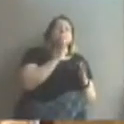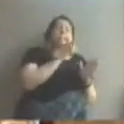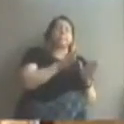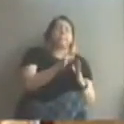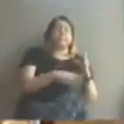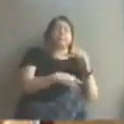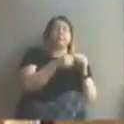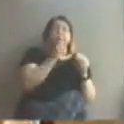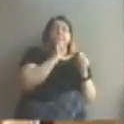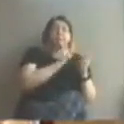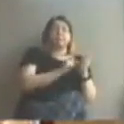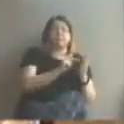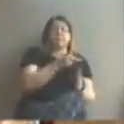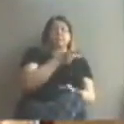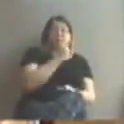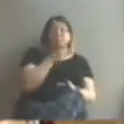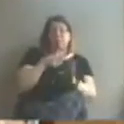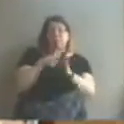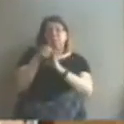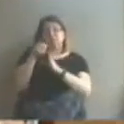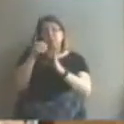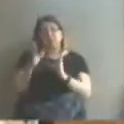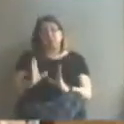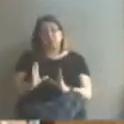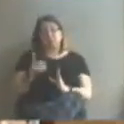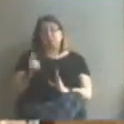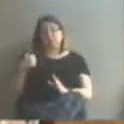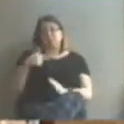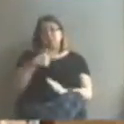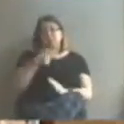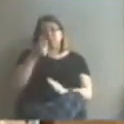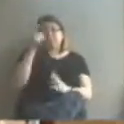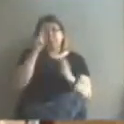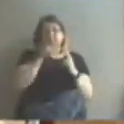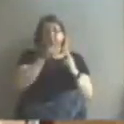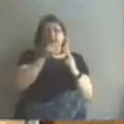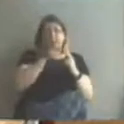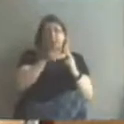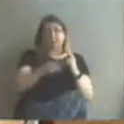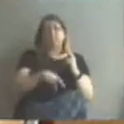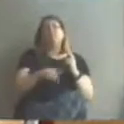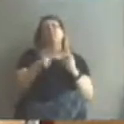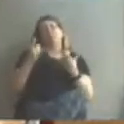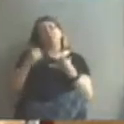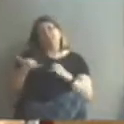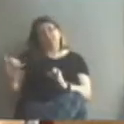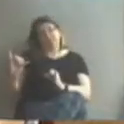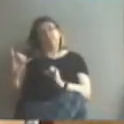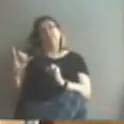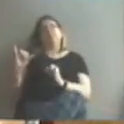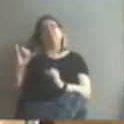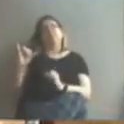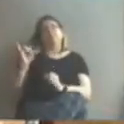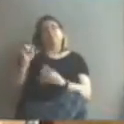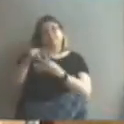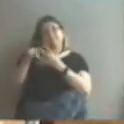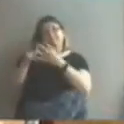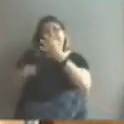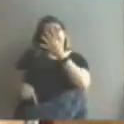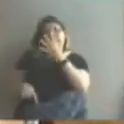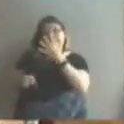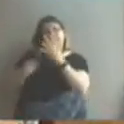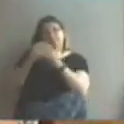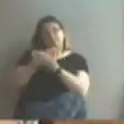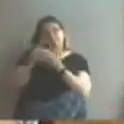secretary to and a specialist. We removed those. We are still going with the four resource